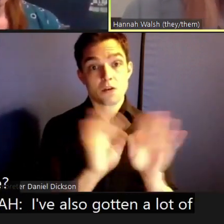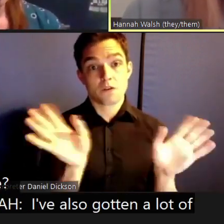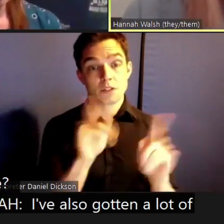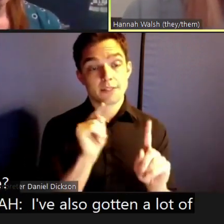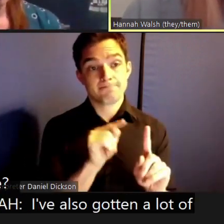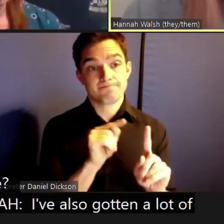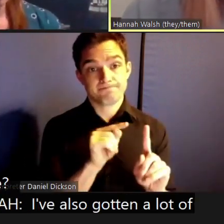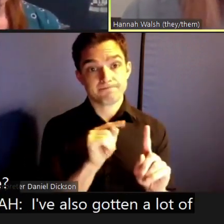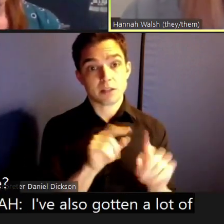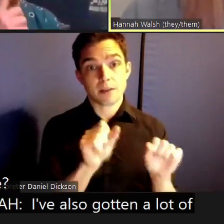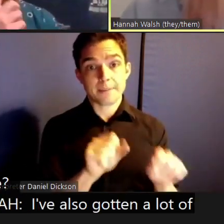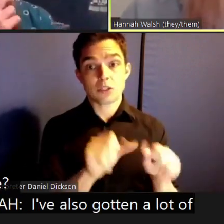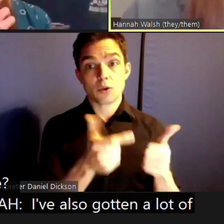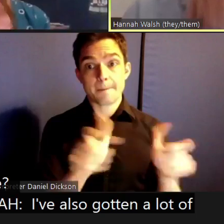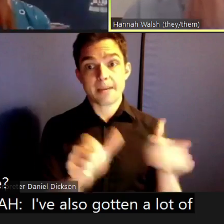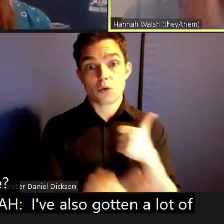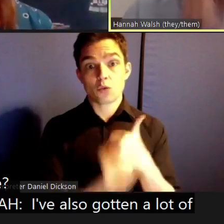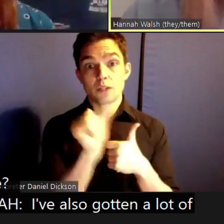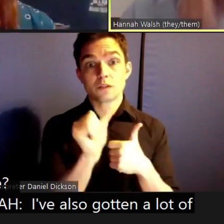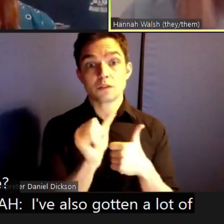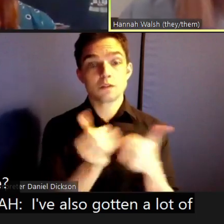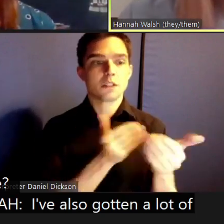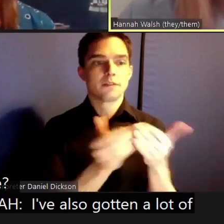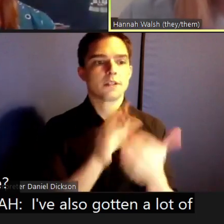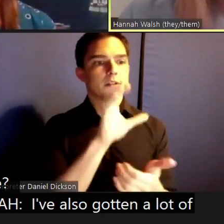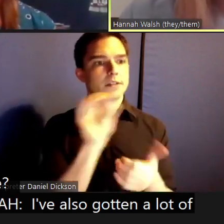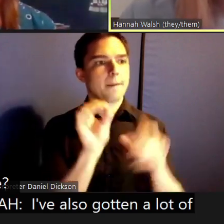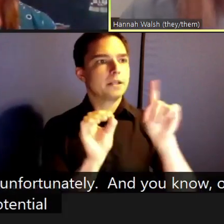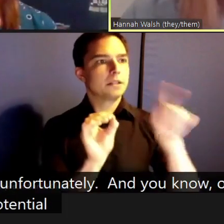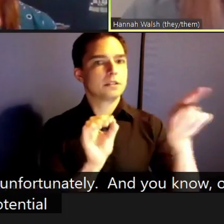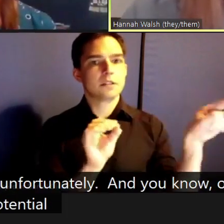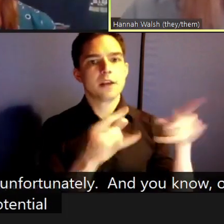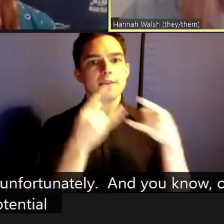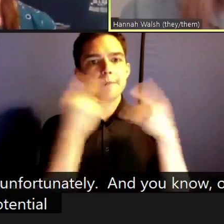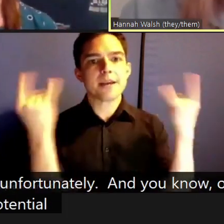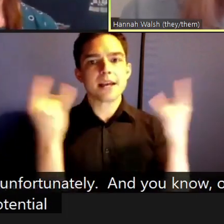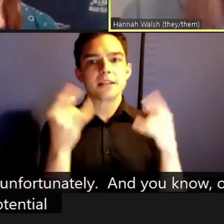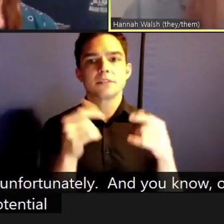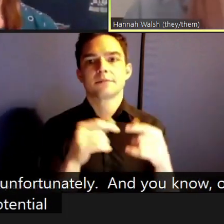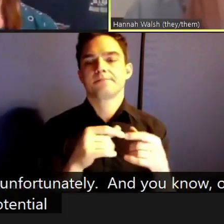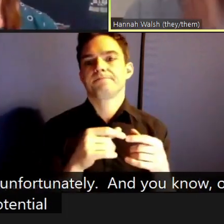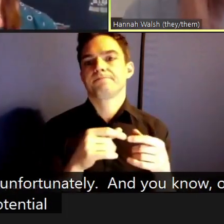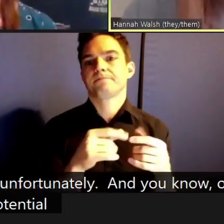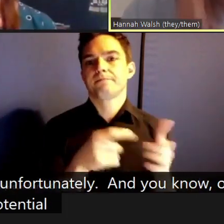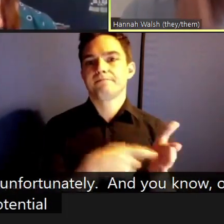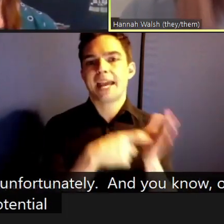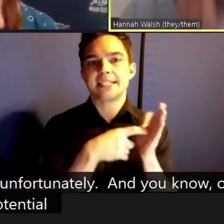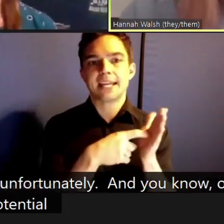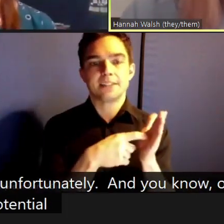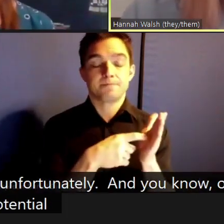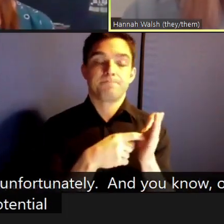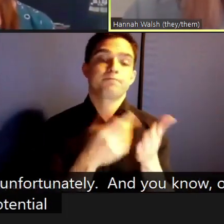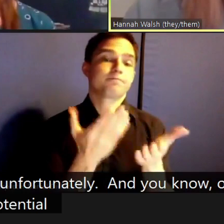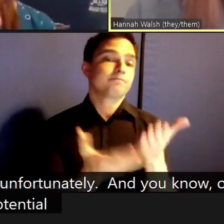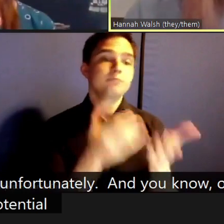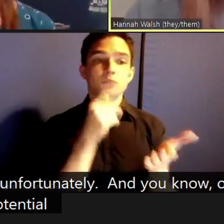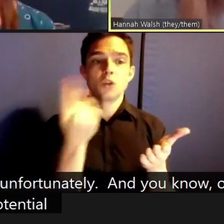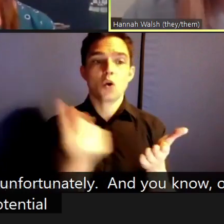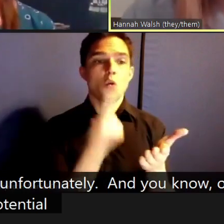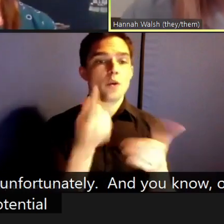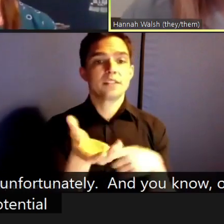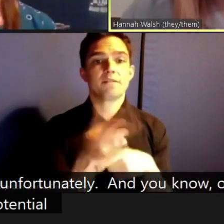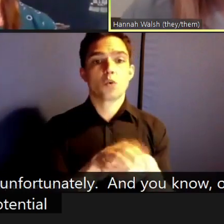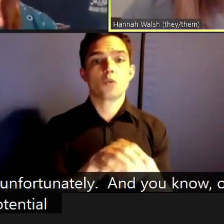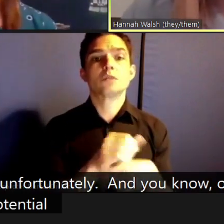a potential big risk, even if companies do have these mask mandates, they're maybe not always enforced.